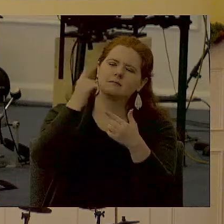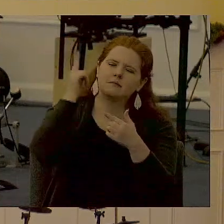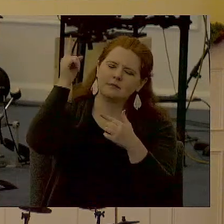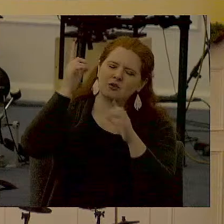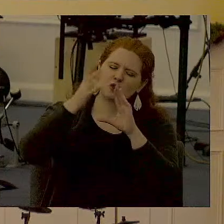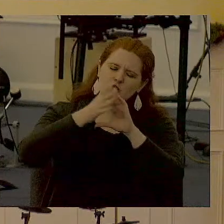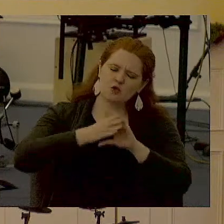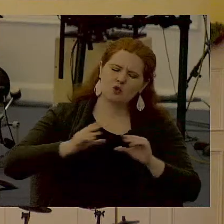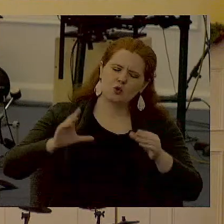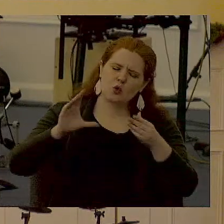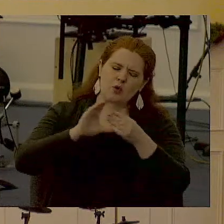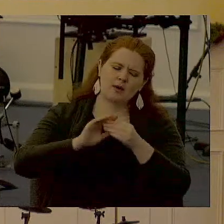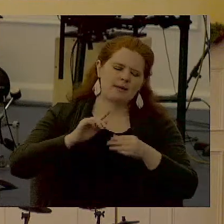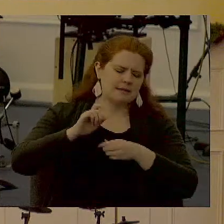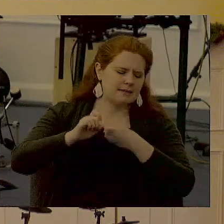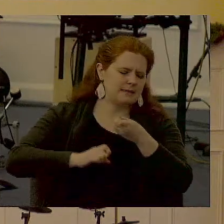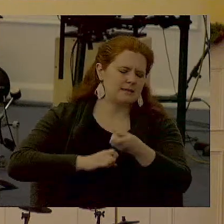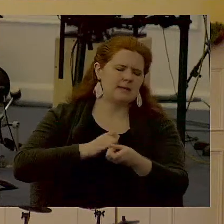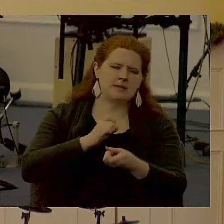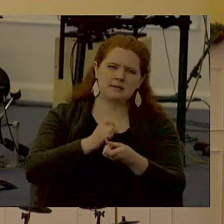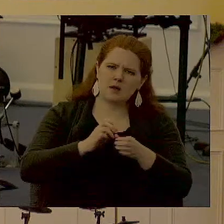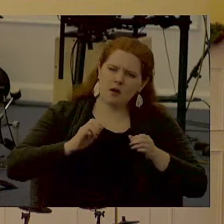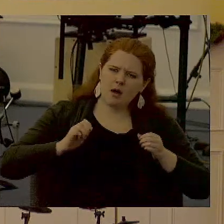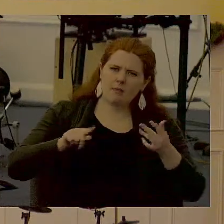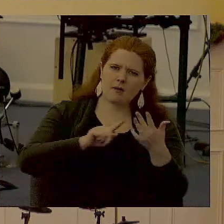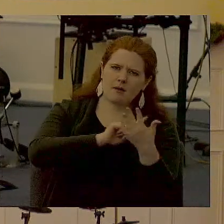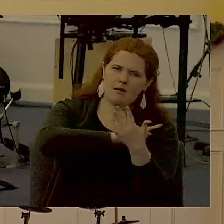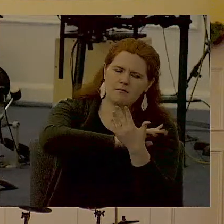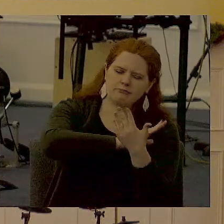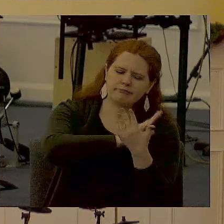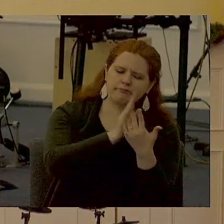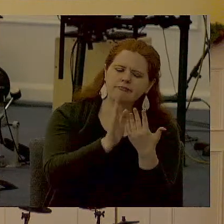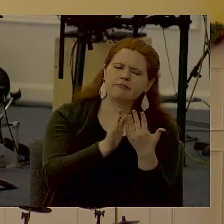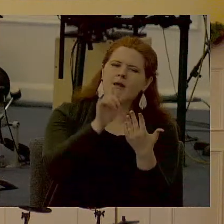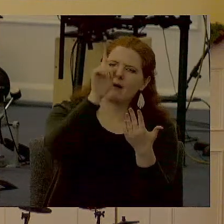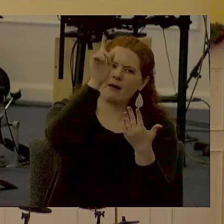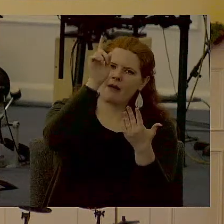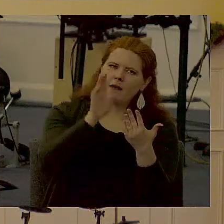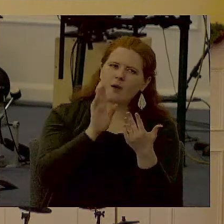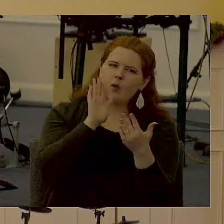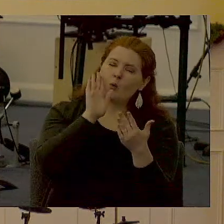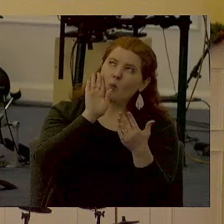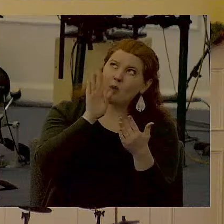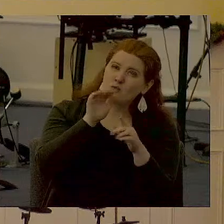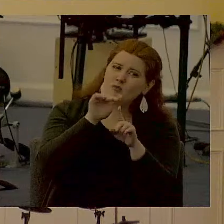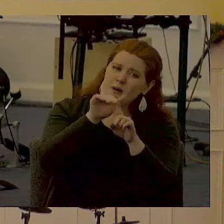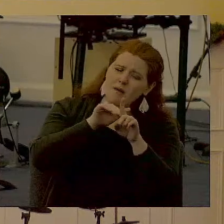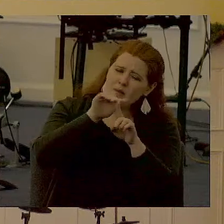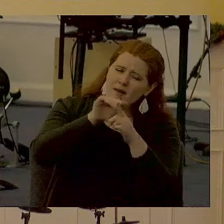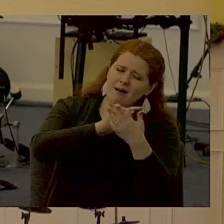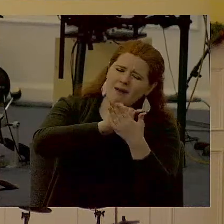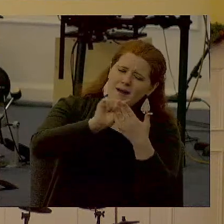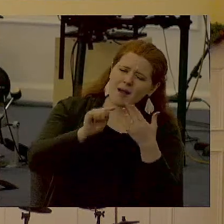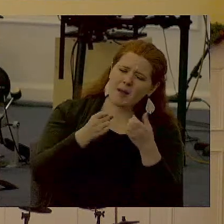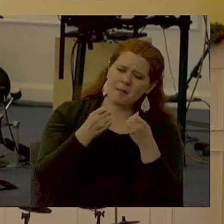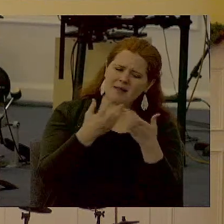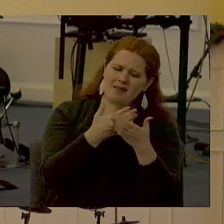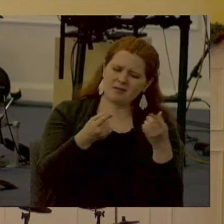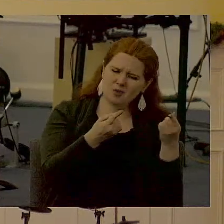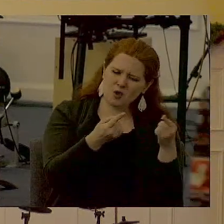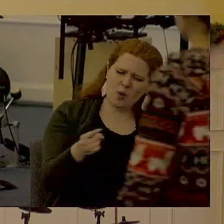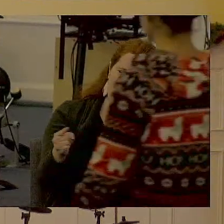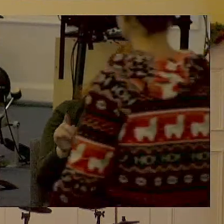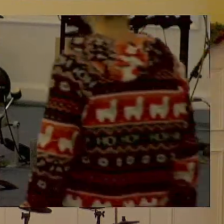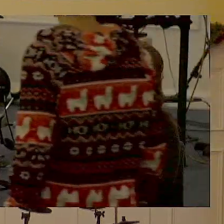I'm thankful for this season, for these opportunities. God, would you remind us that there are so many things going on and it's so